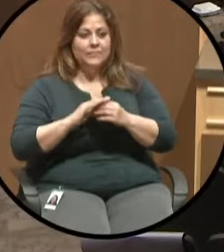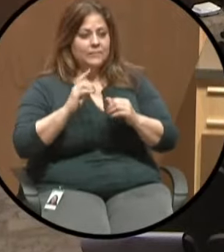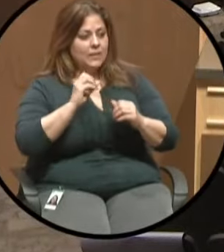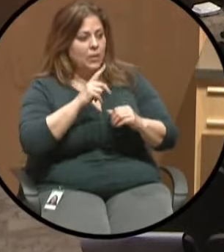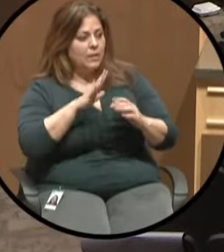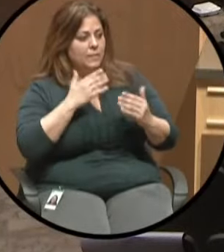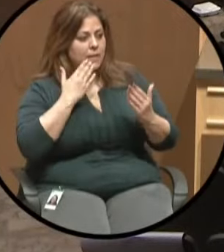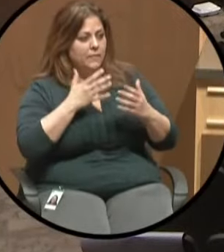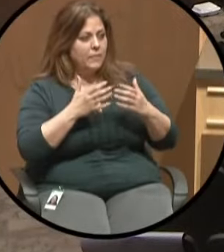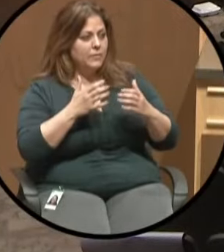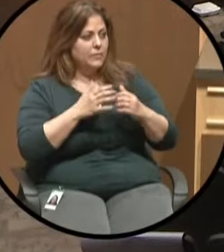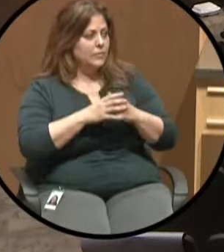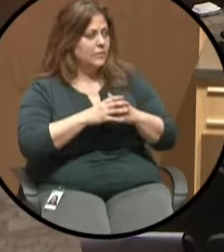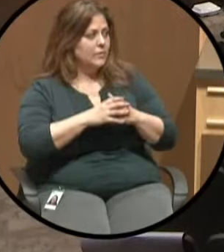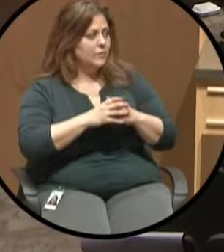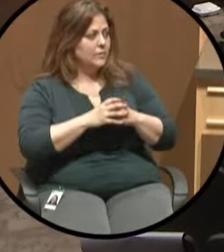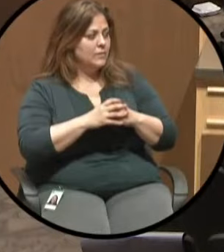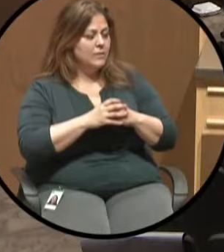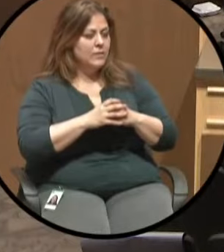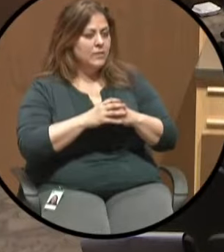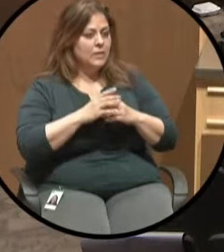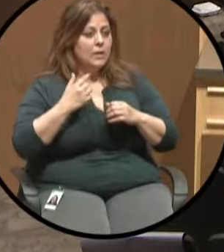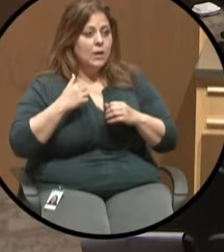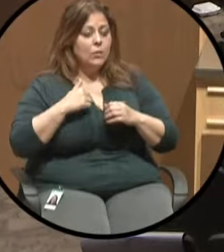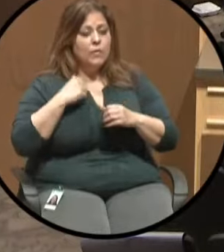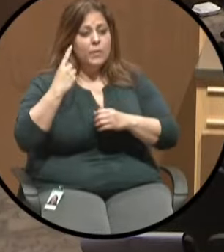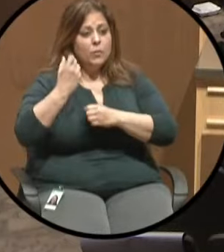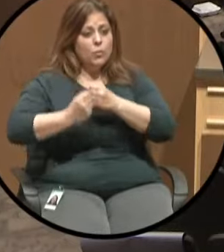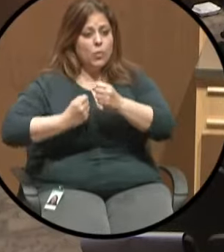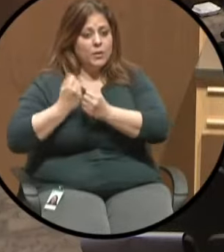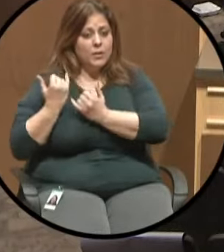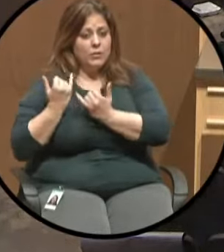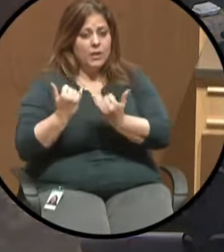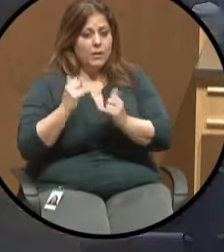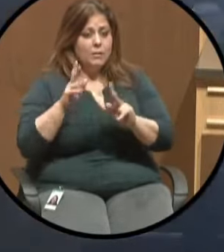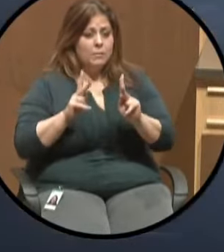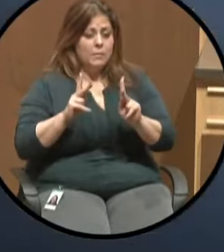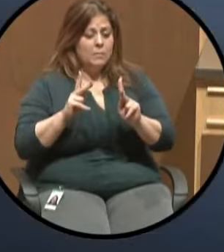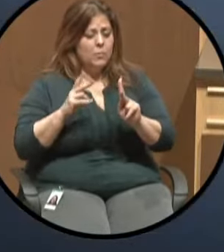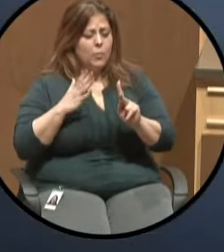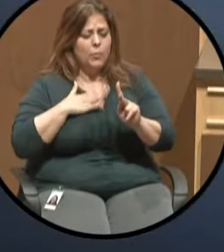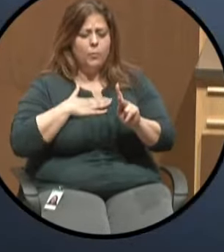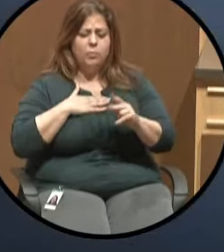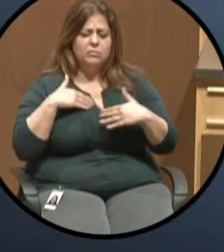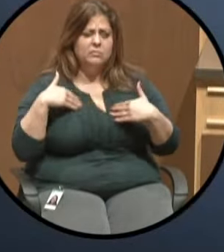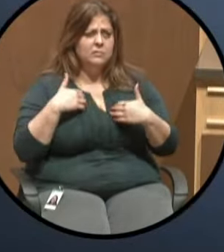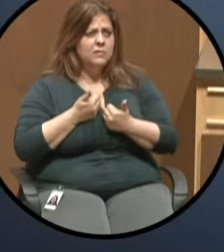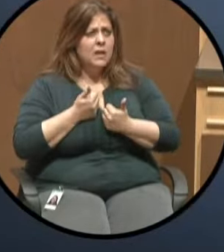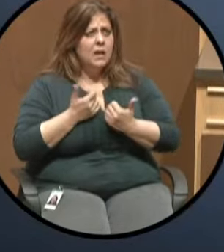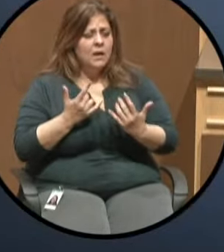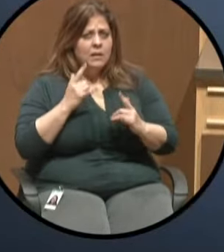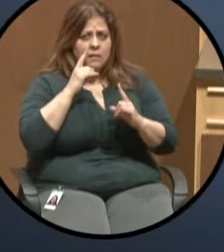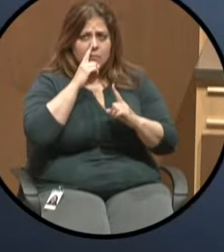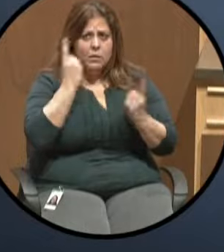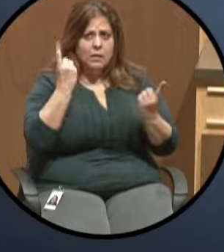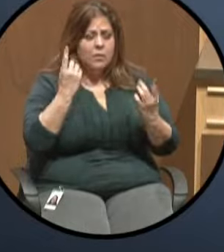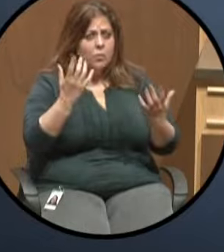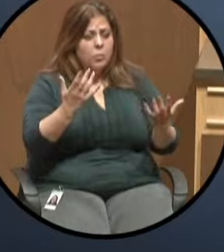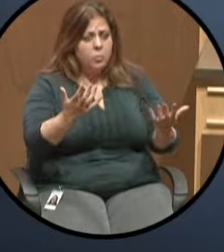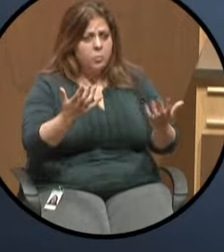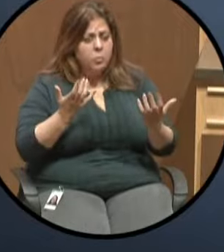Thank you very much. We've been a year in the pandemic. People are tired. We all want to get back to our normal